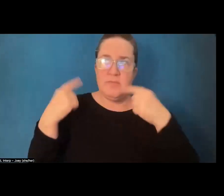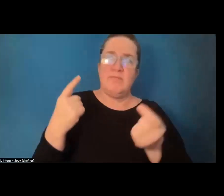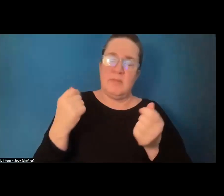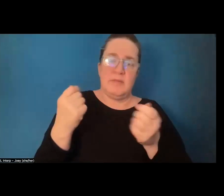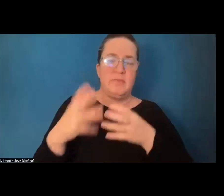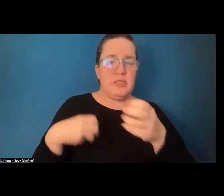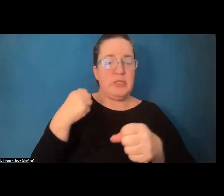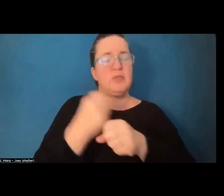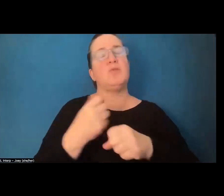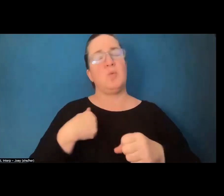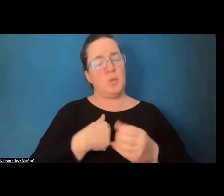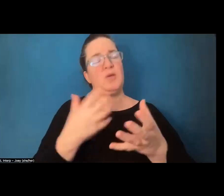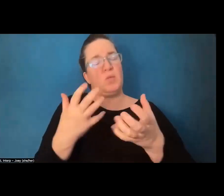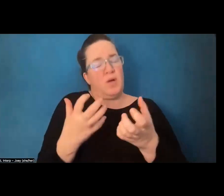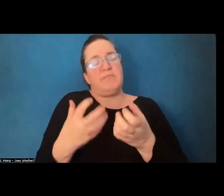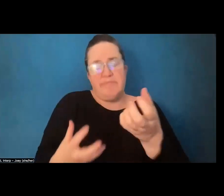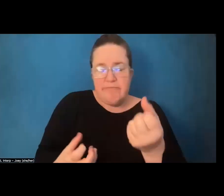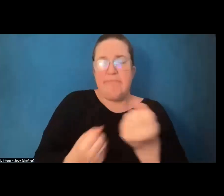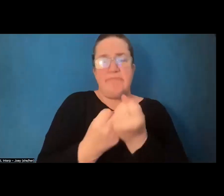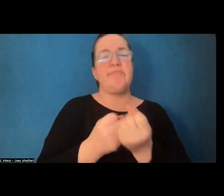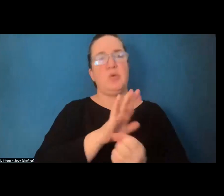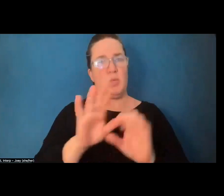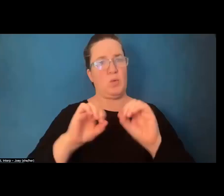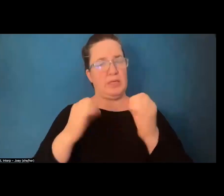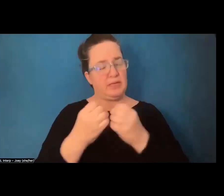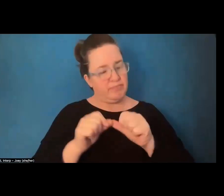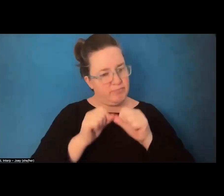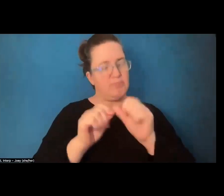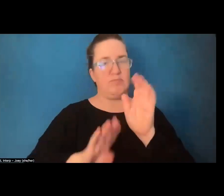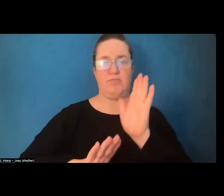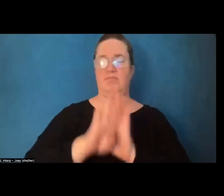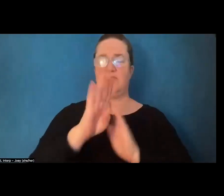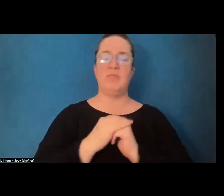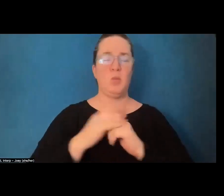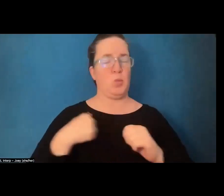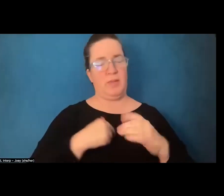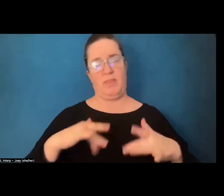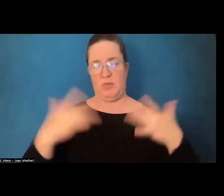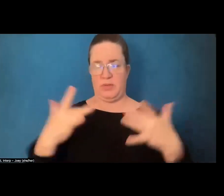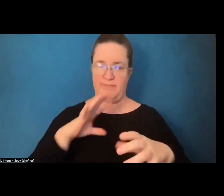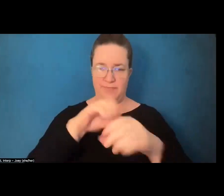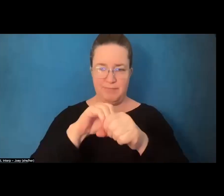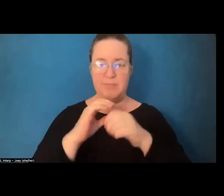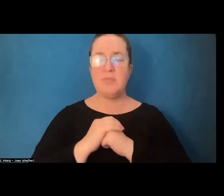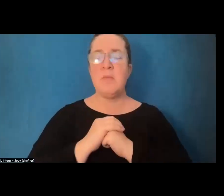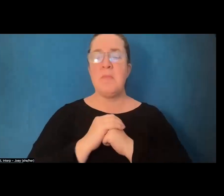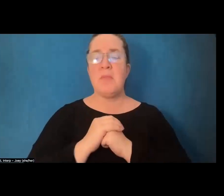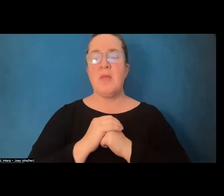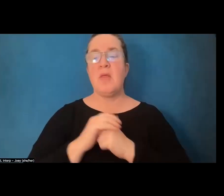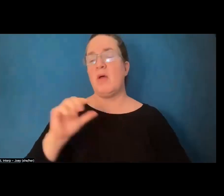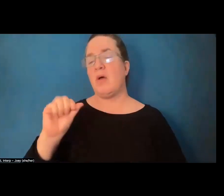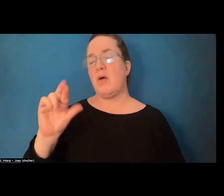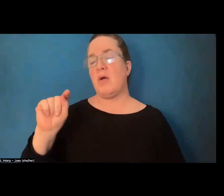in the recovery of your organizations. ArtsFund believes that the arts create a better quality of life for